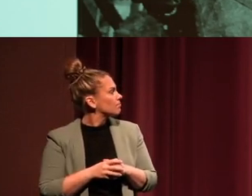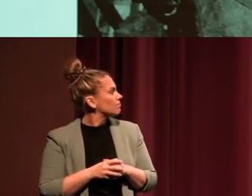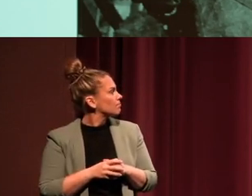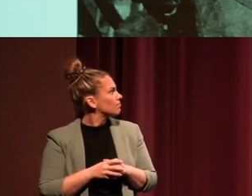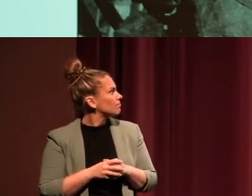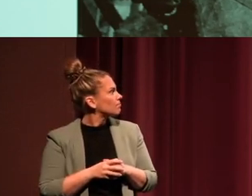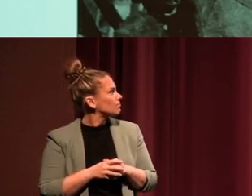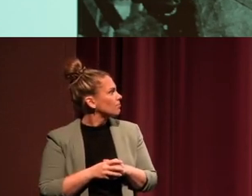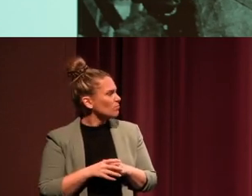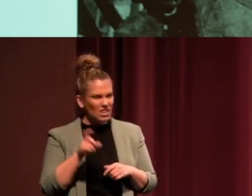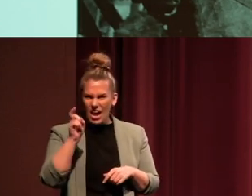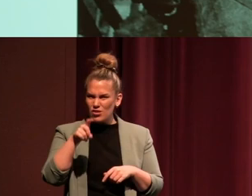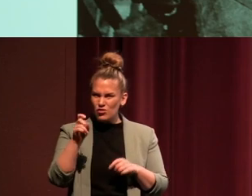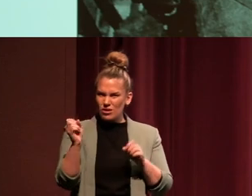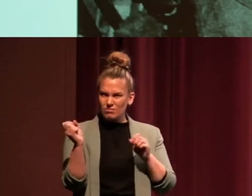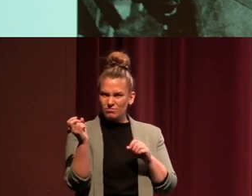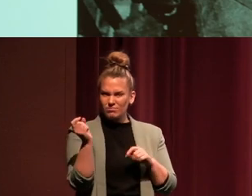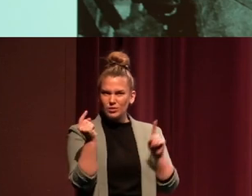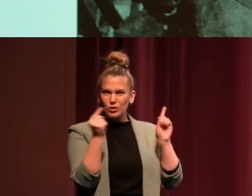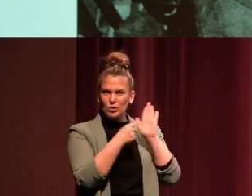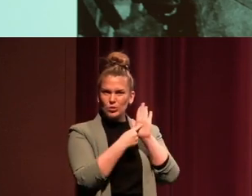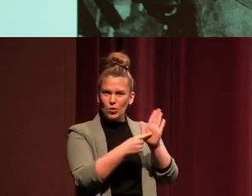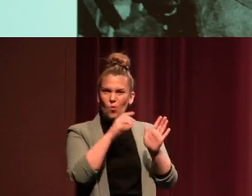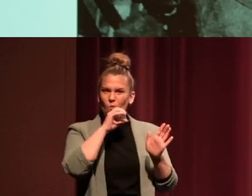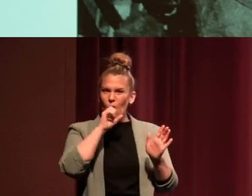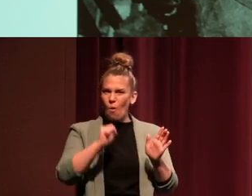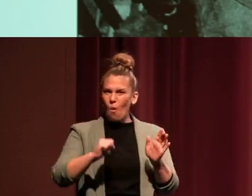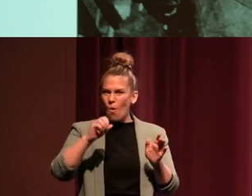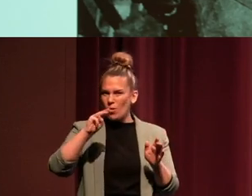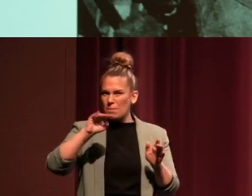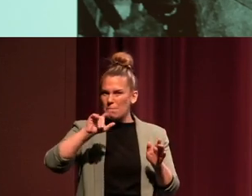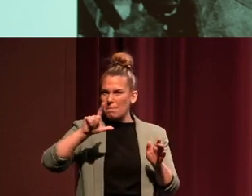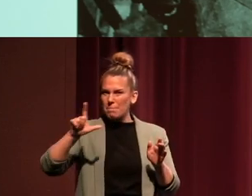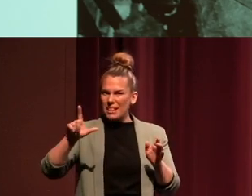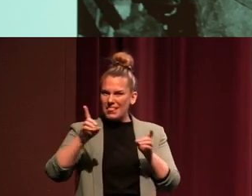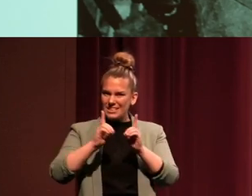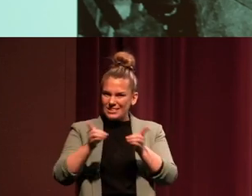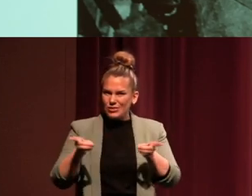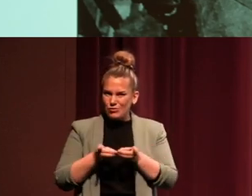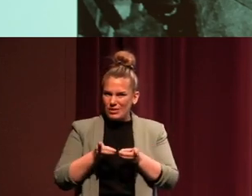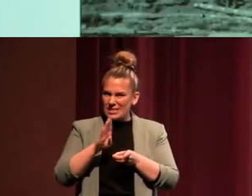I should have put a photo of the old mill district in Bend up here.